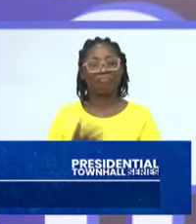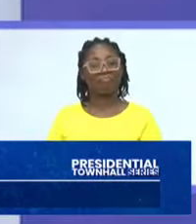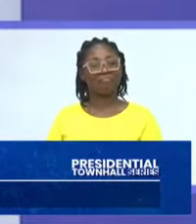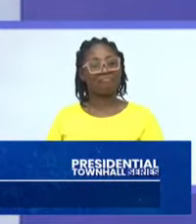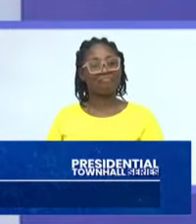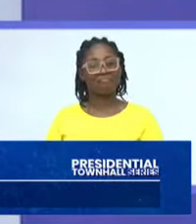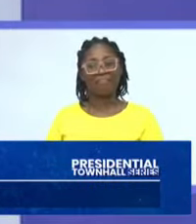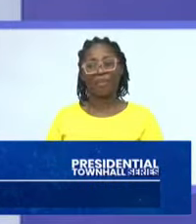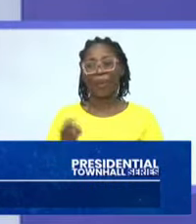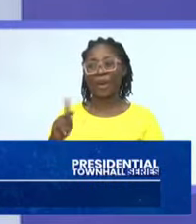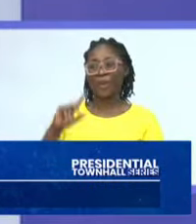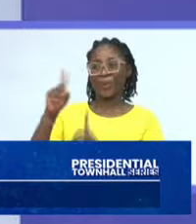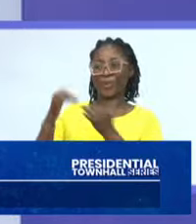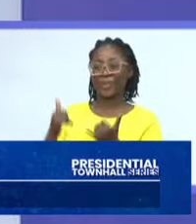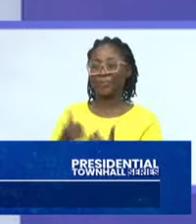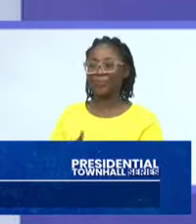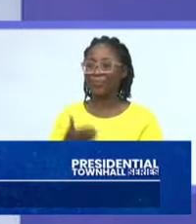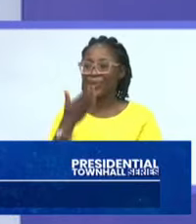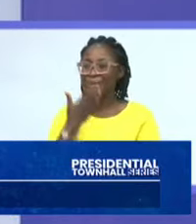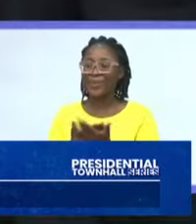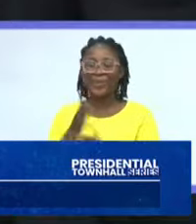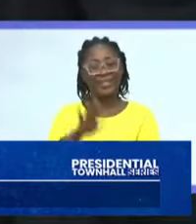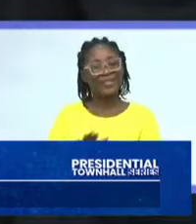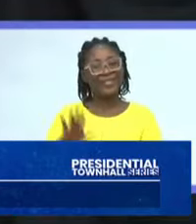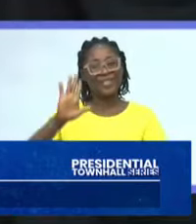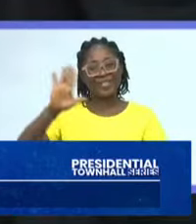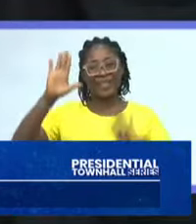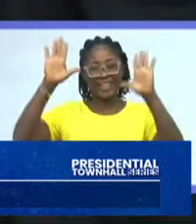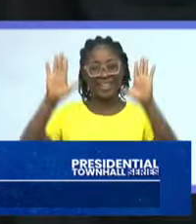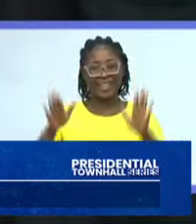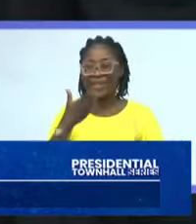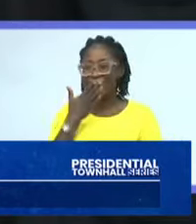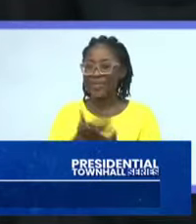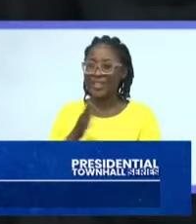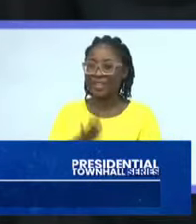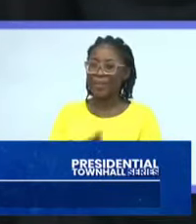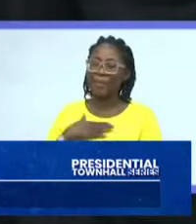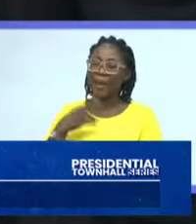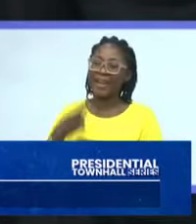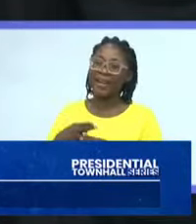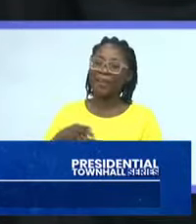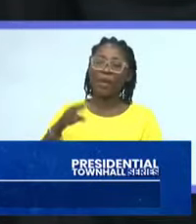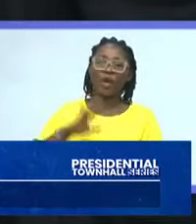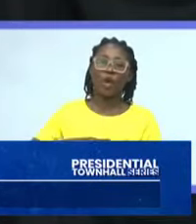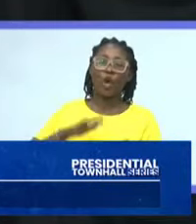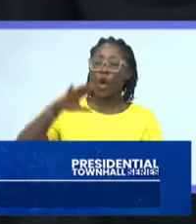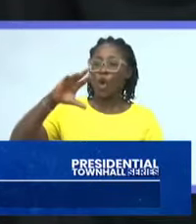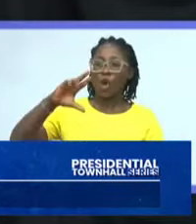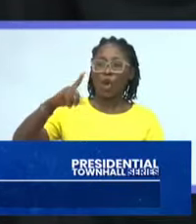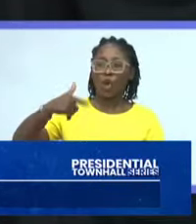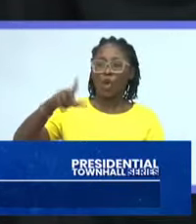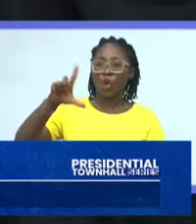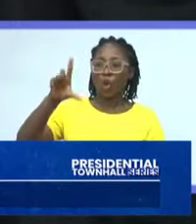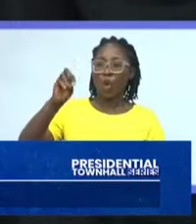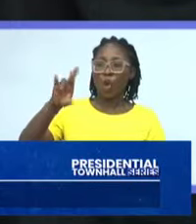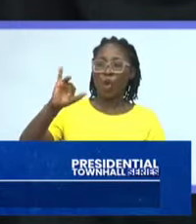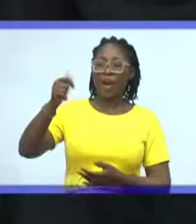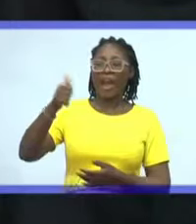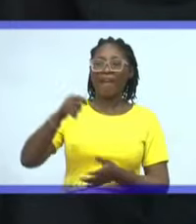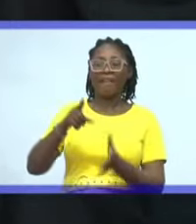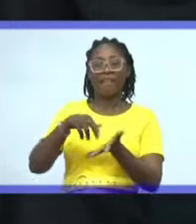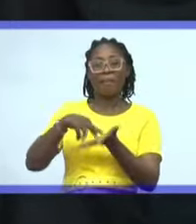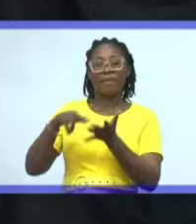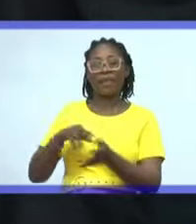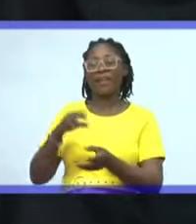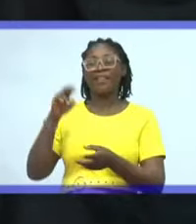Hi. Go ahead. Good evening, Your Excellencies. Good evening, everyone. My name is Gloria Sien. I represent the Nigerian Union of Journalists.